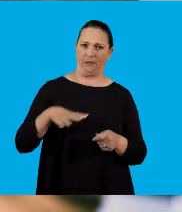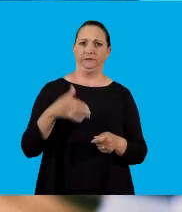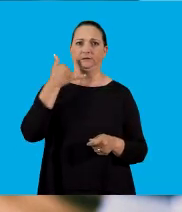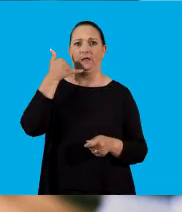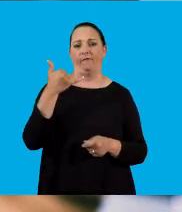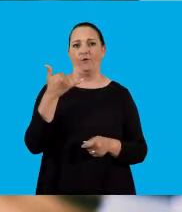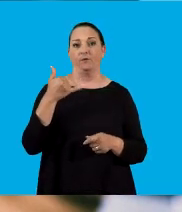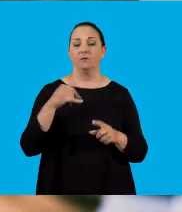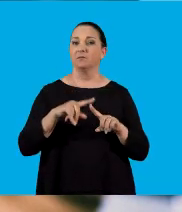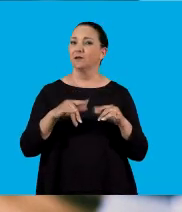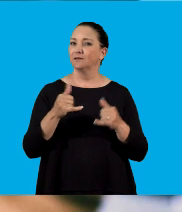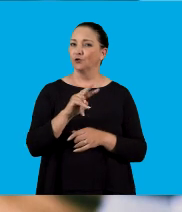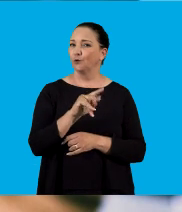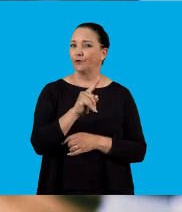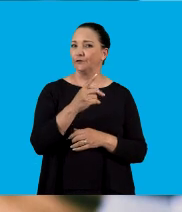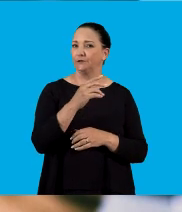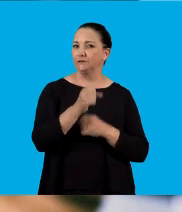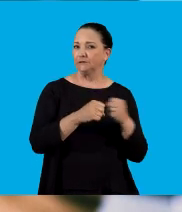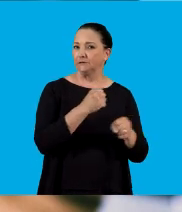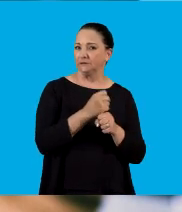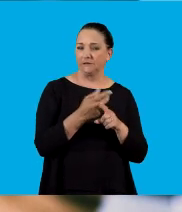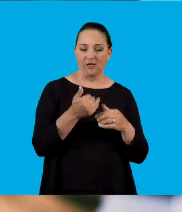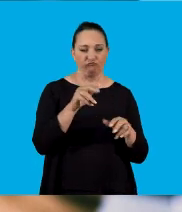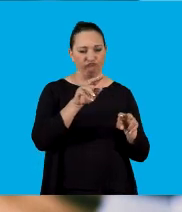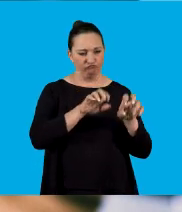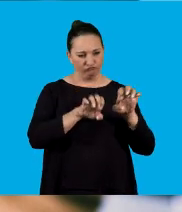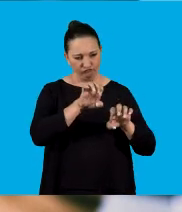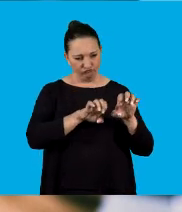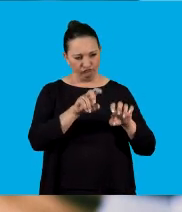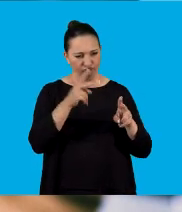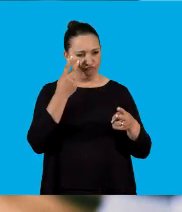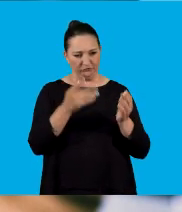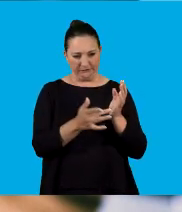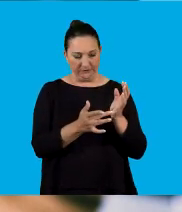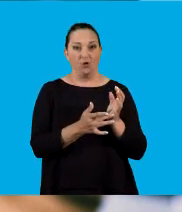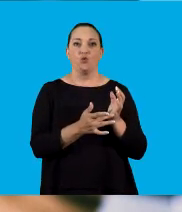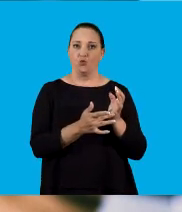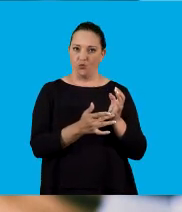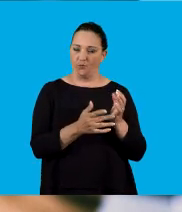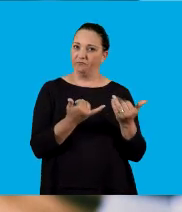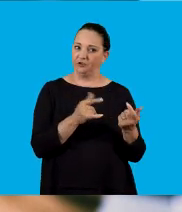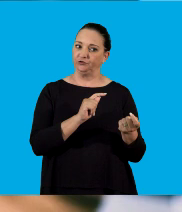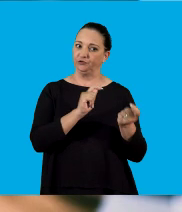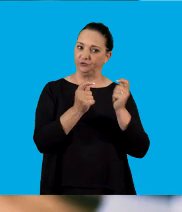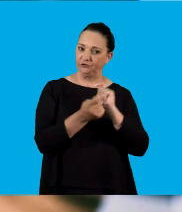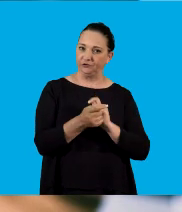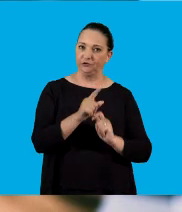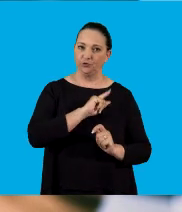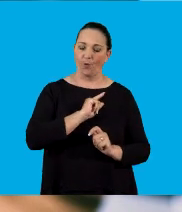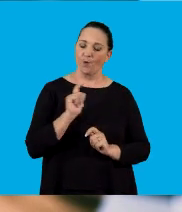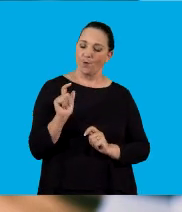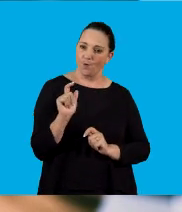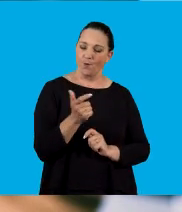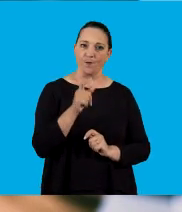However, due to the 21st century evaluation of technology, it has become important